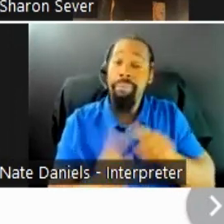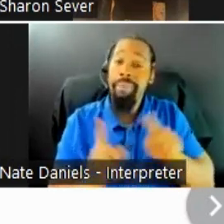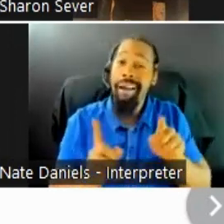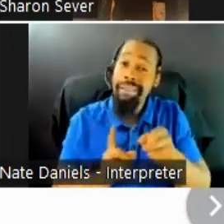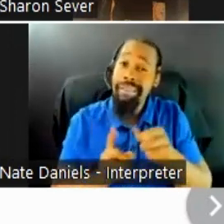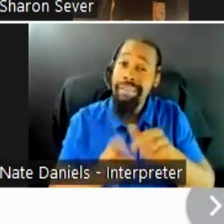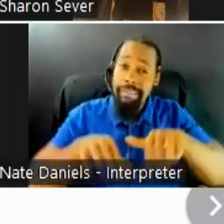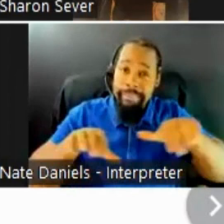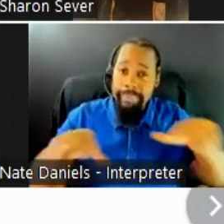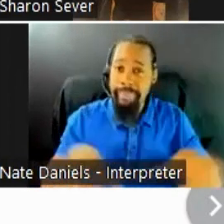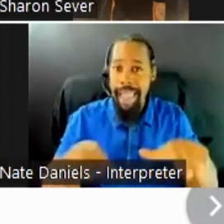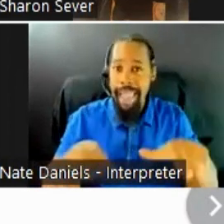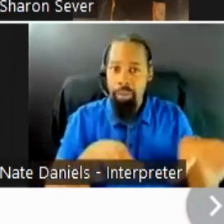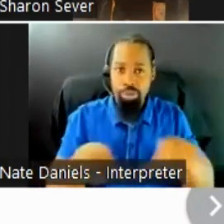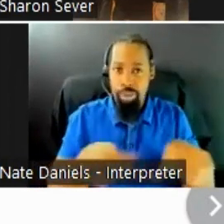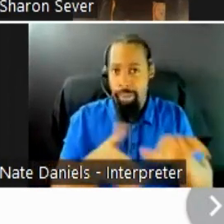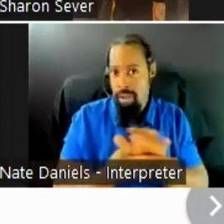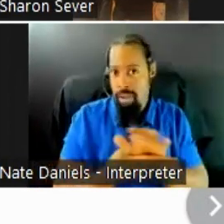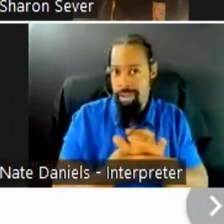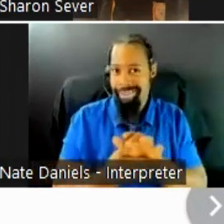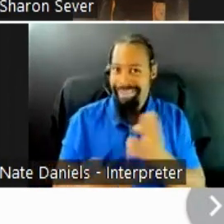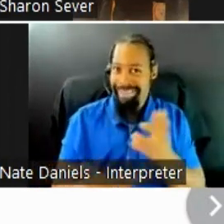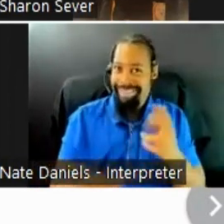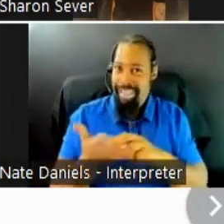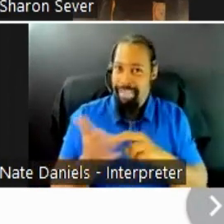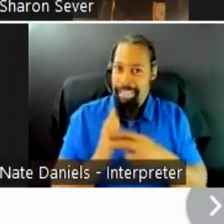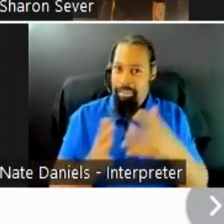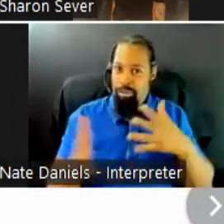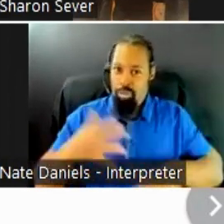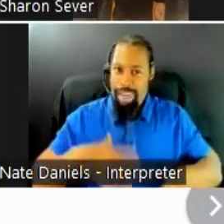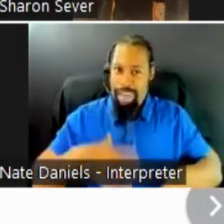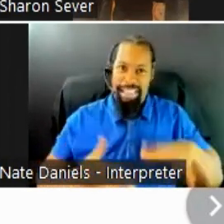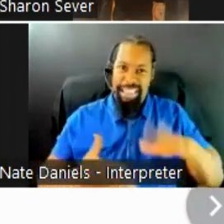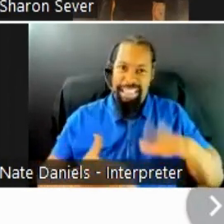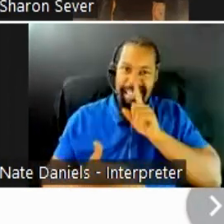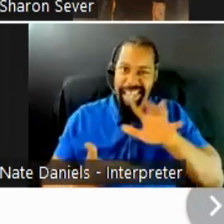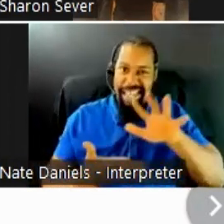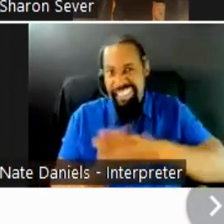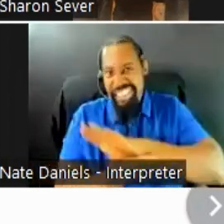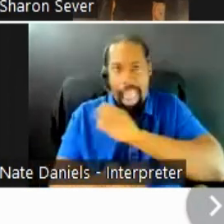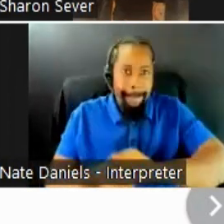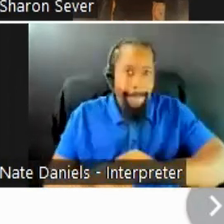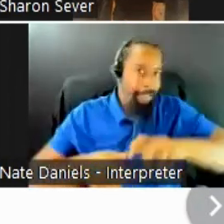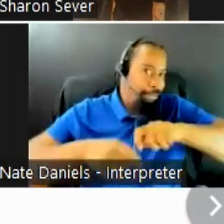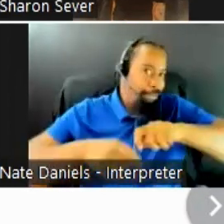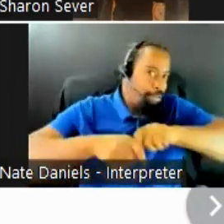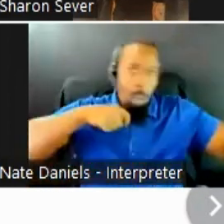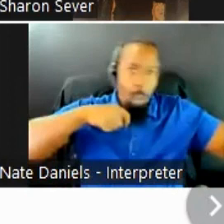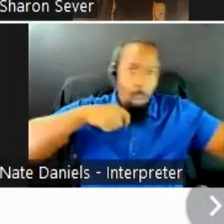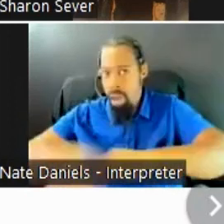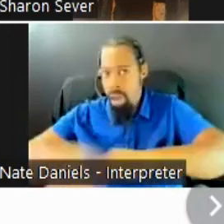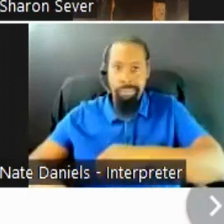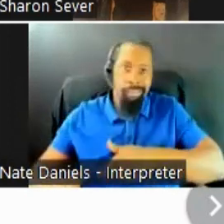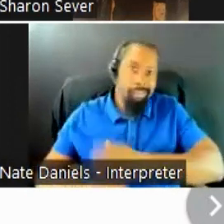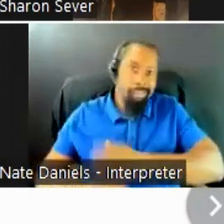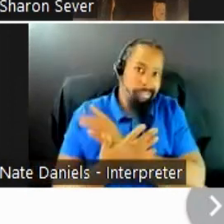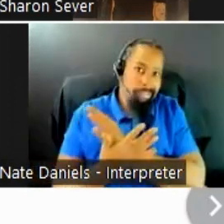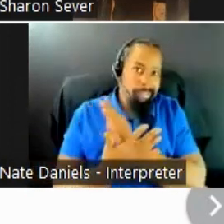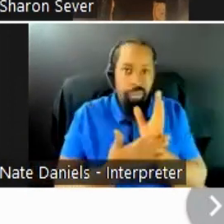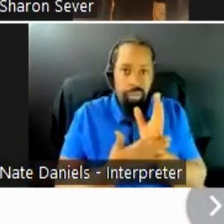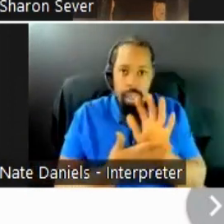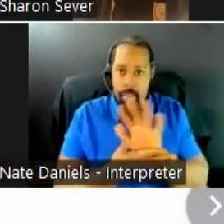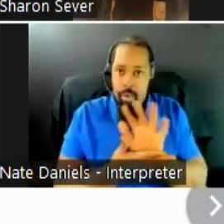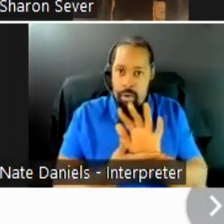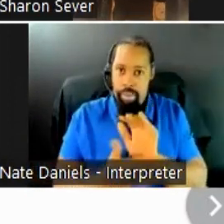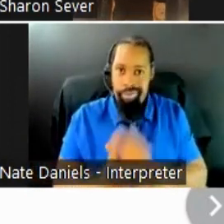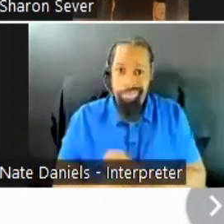the dress is being tortured and ripped throughout the entire movie, but that's the only outfit she's wearing. Then we